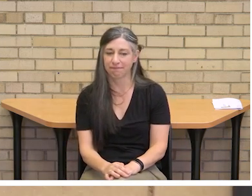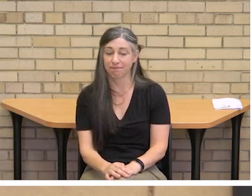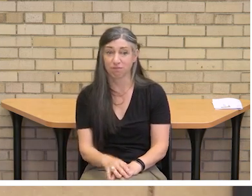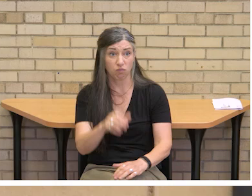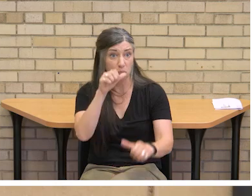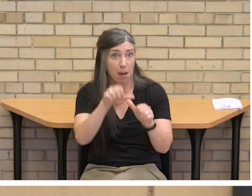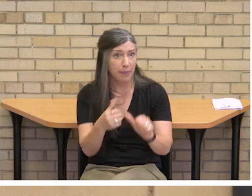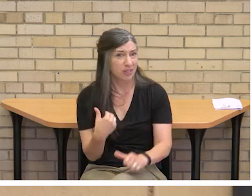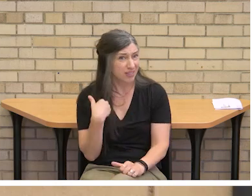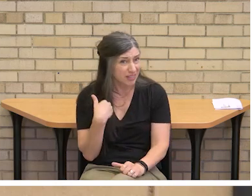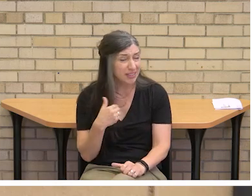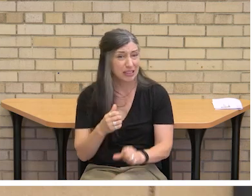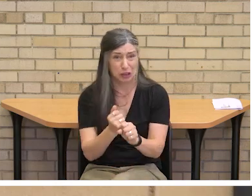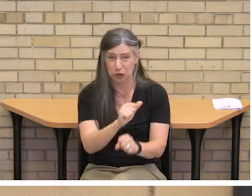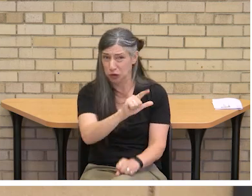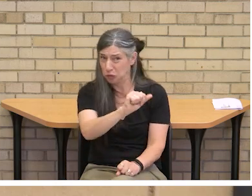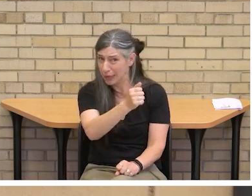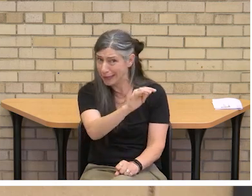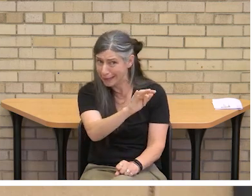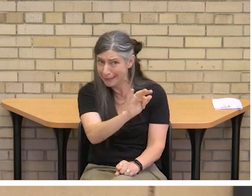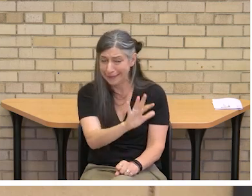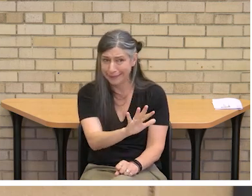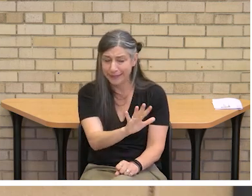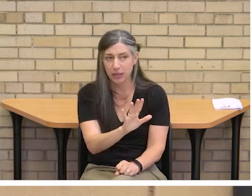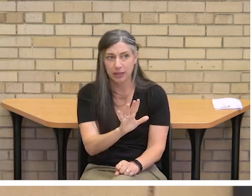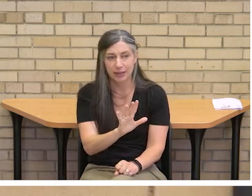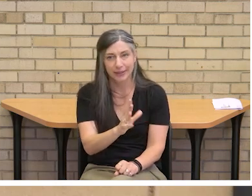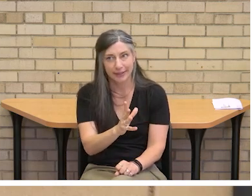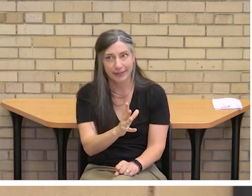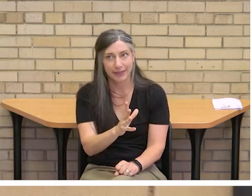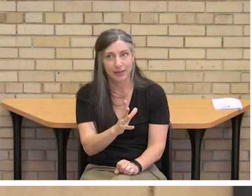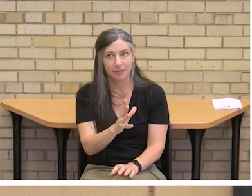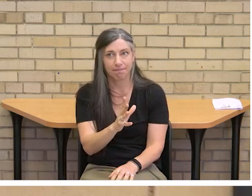in 2019, there were some really deep